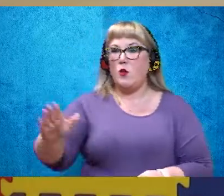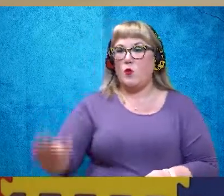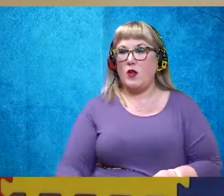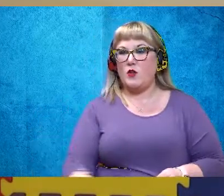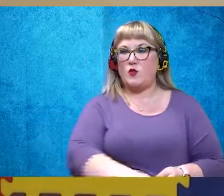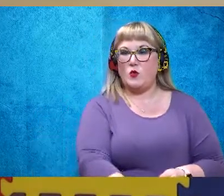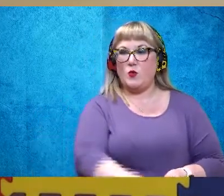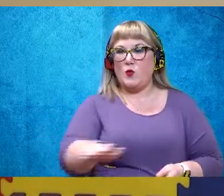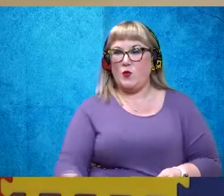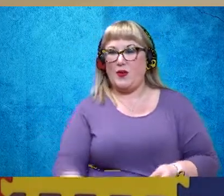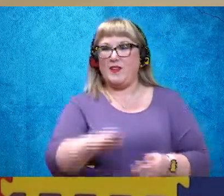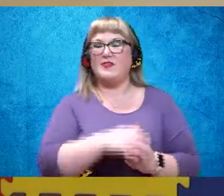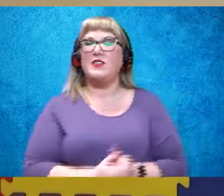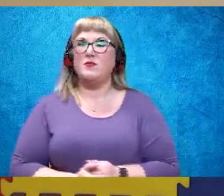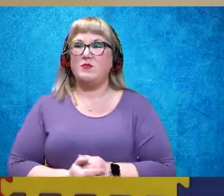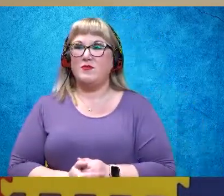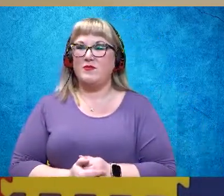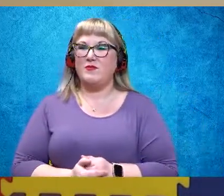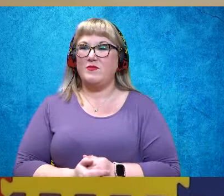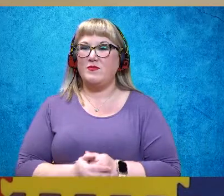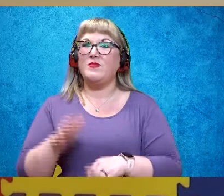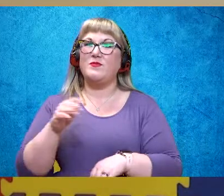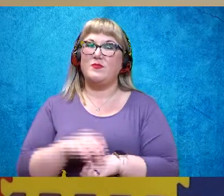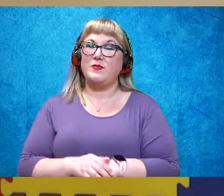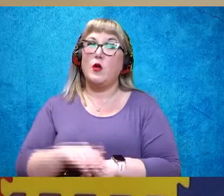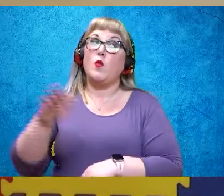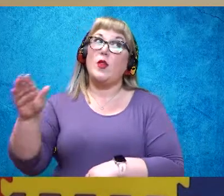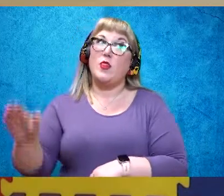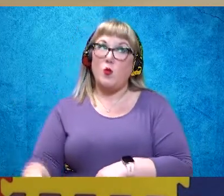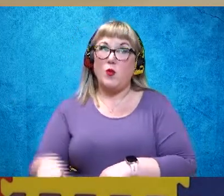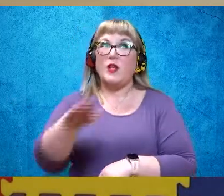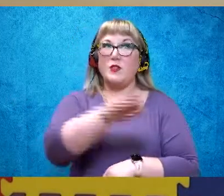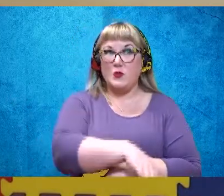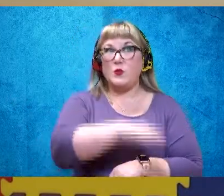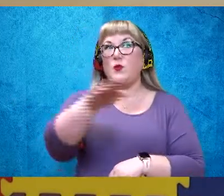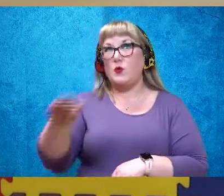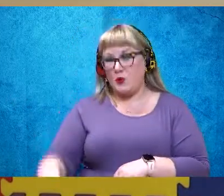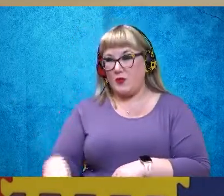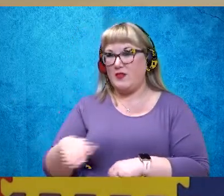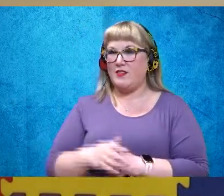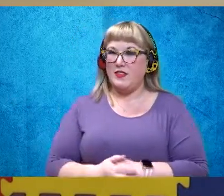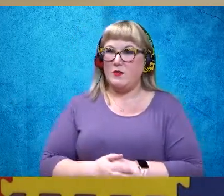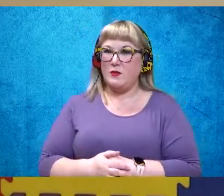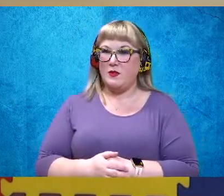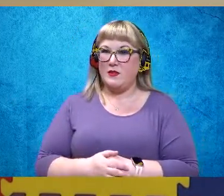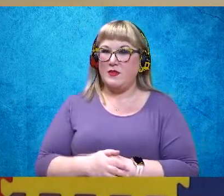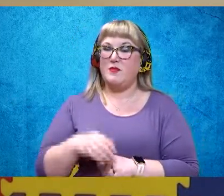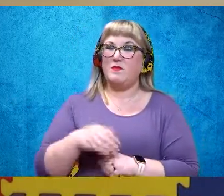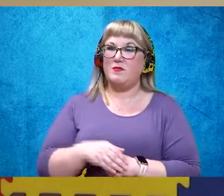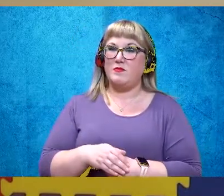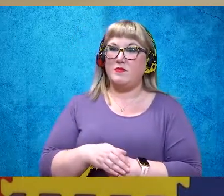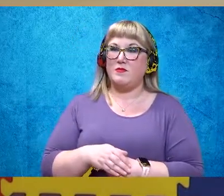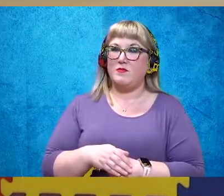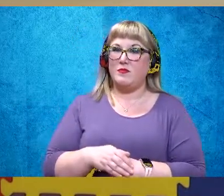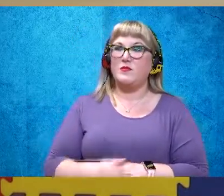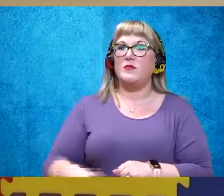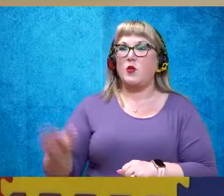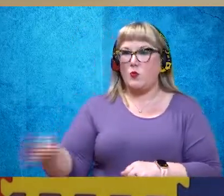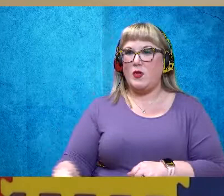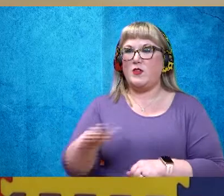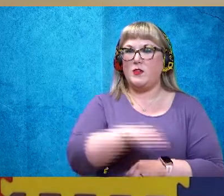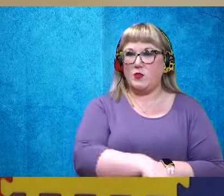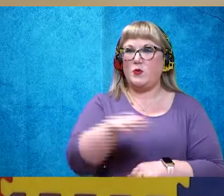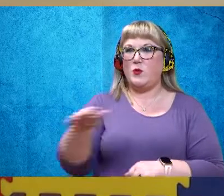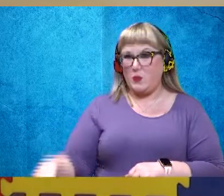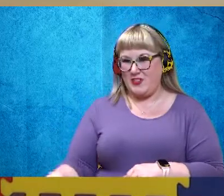the 1, 2, 3. Tap your knees with me with the 1, 2, 3. Tap your knees with me with the